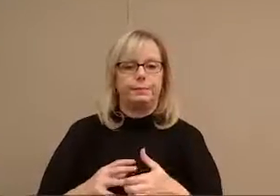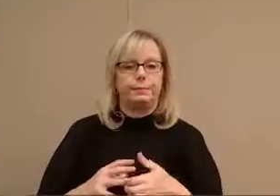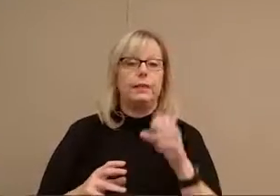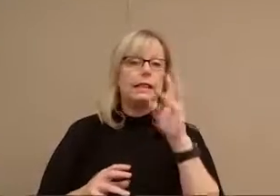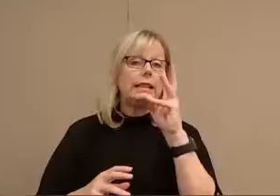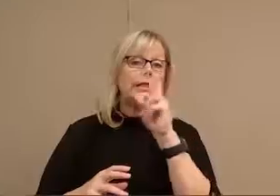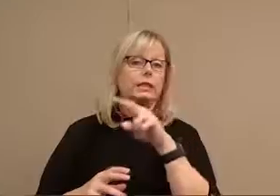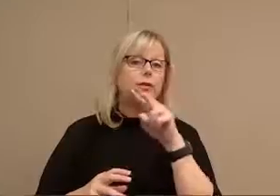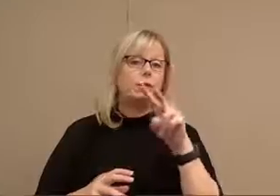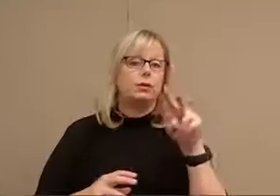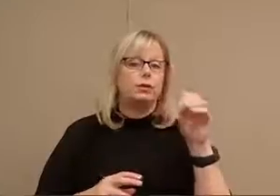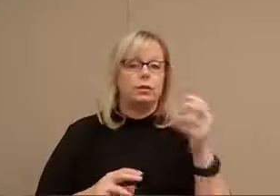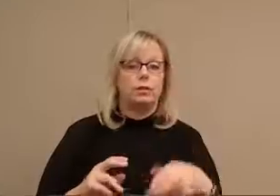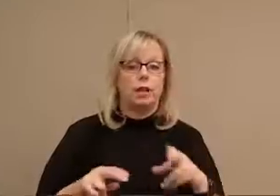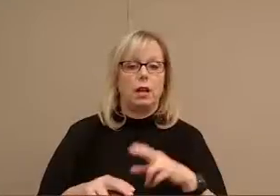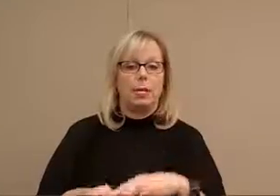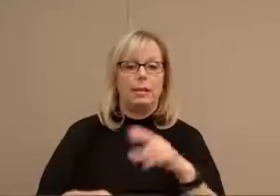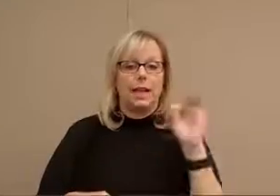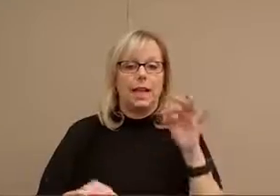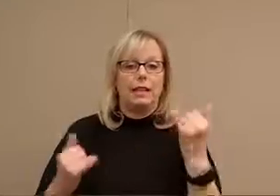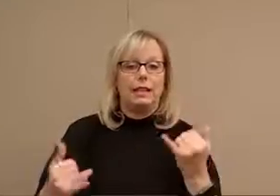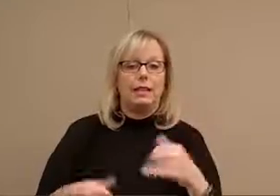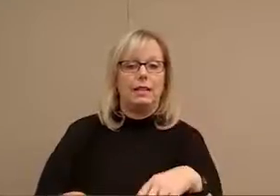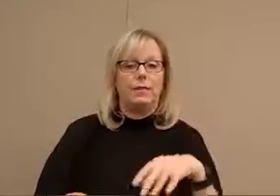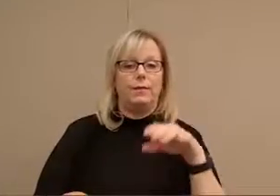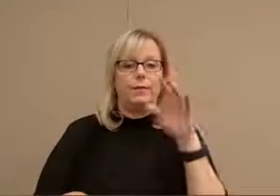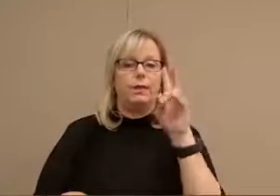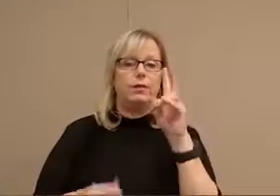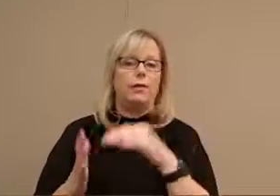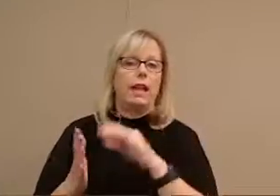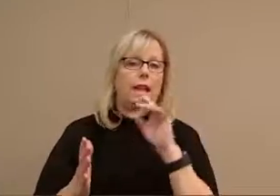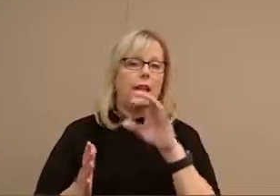2,346. 62220 up 9 to